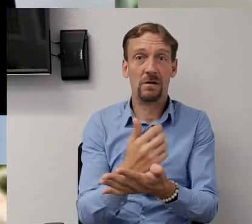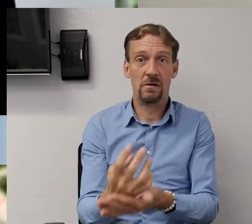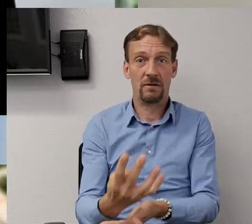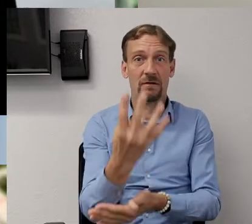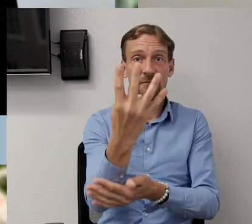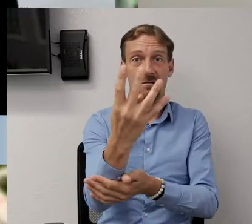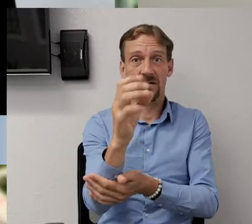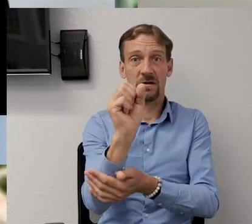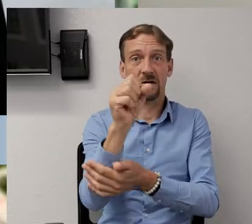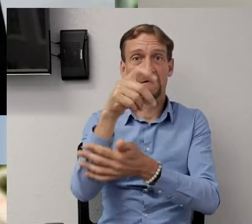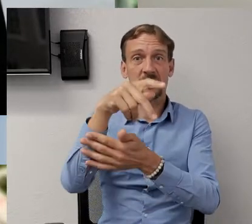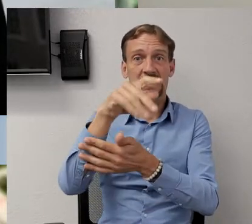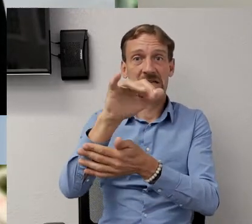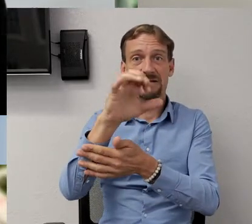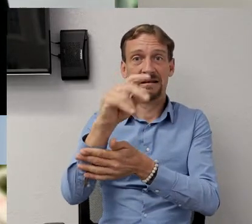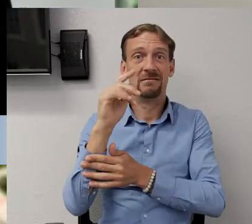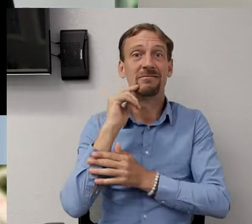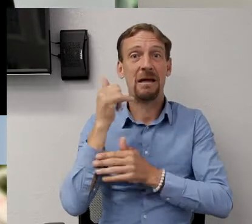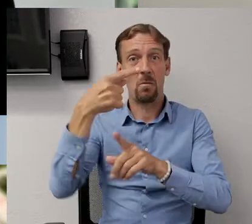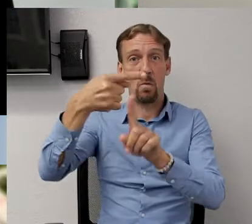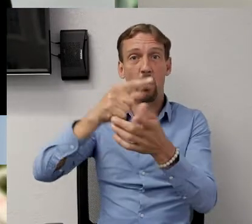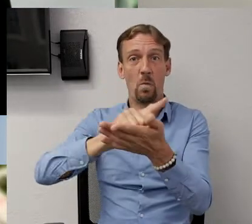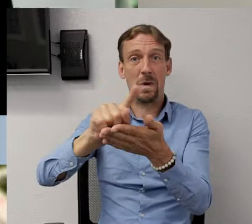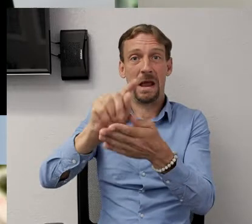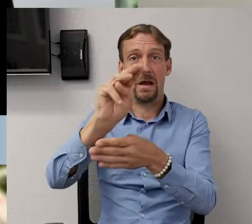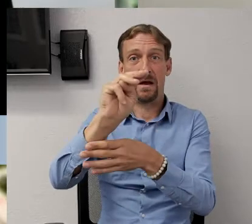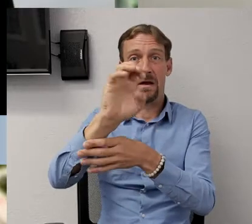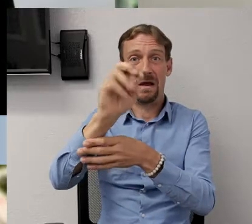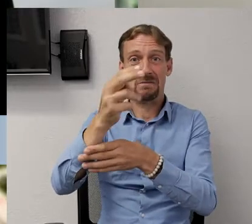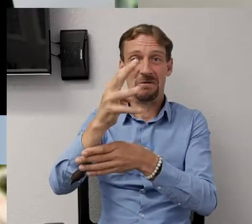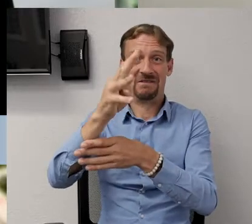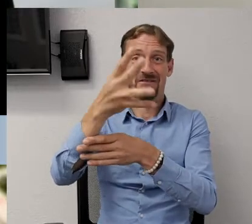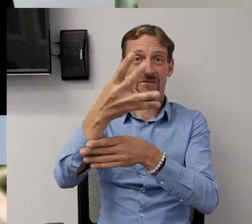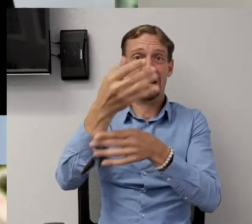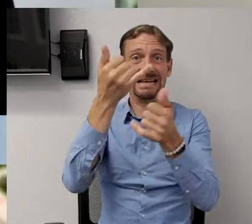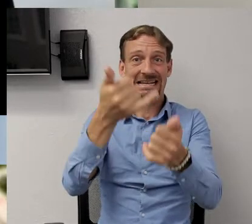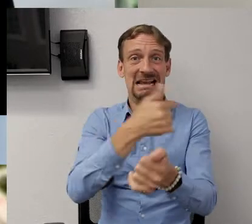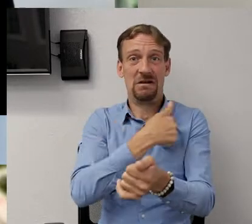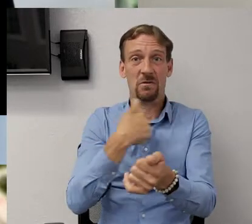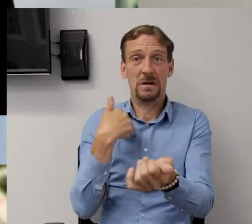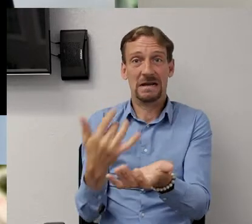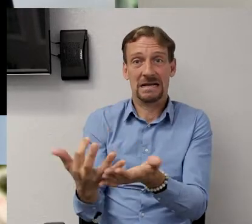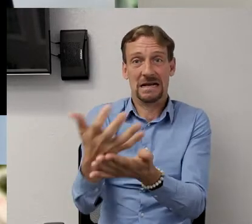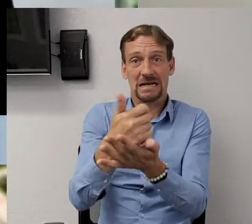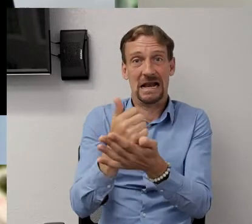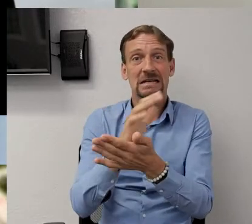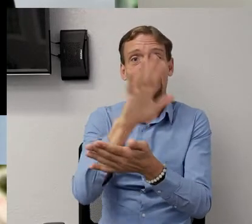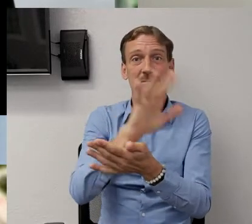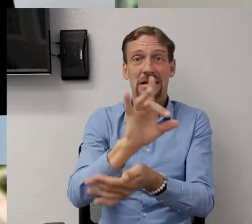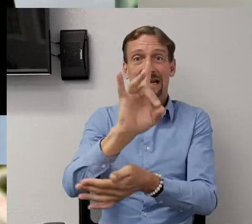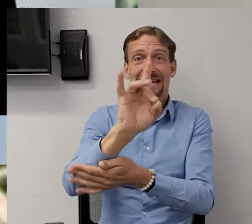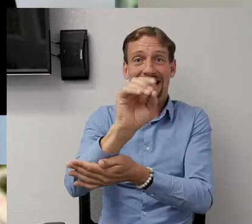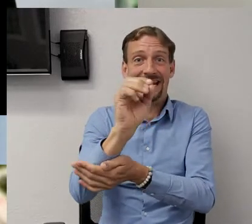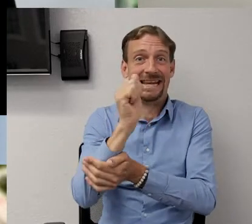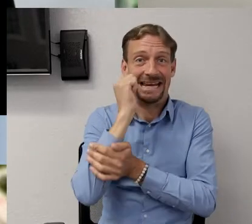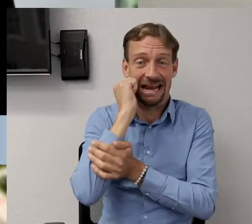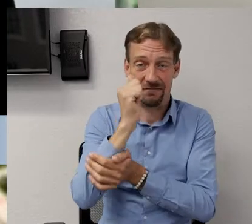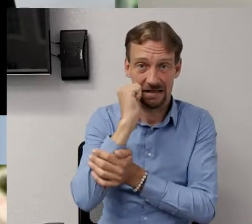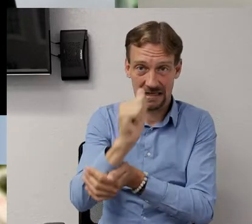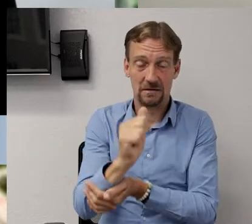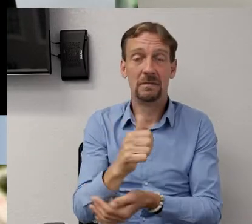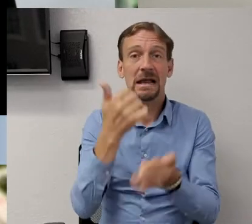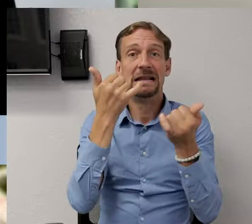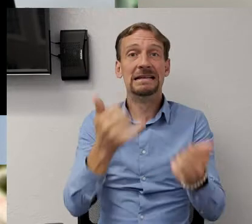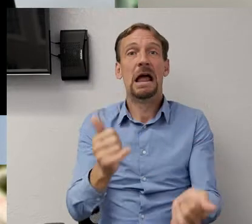specimens that week of March 4th. So today we're collecting more than 80 a day and have collected